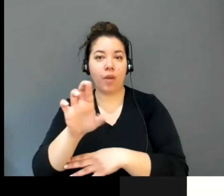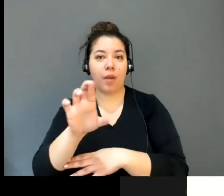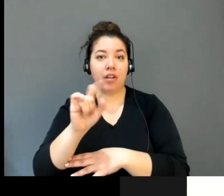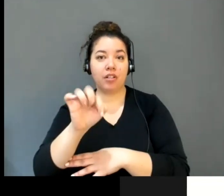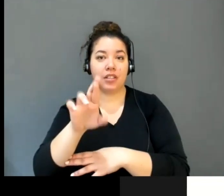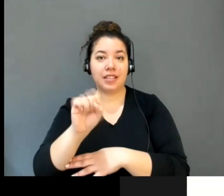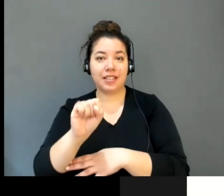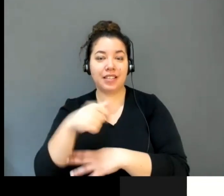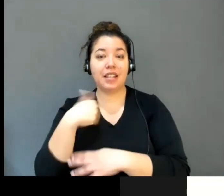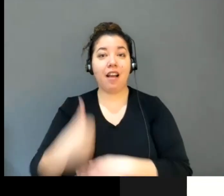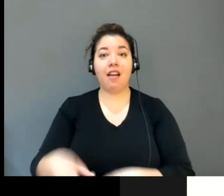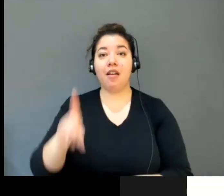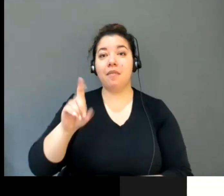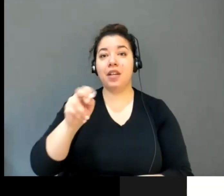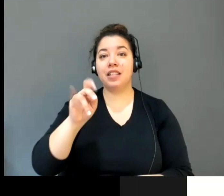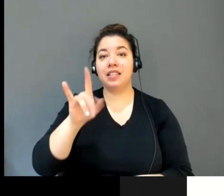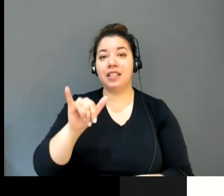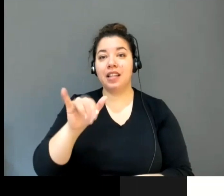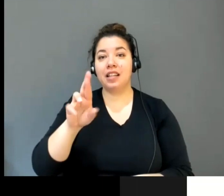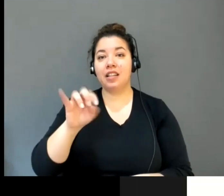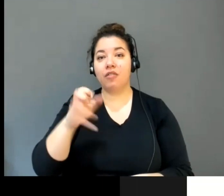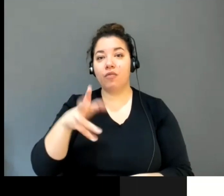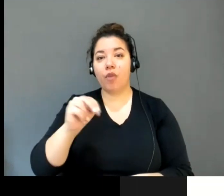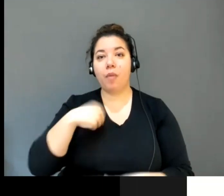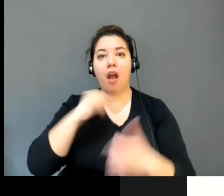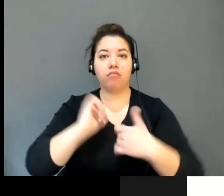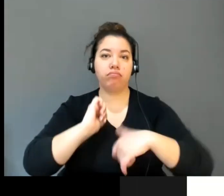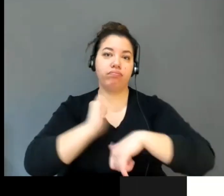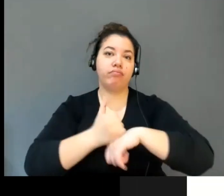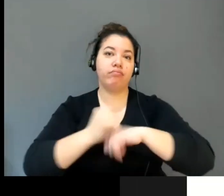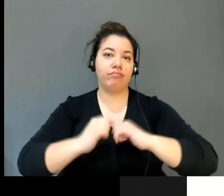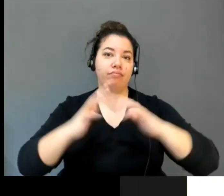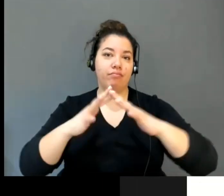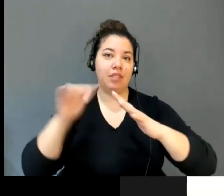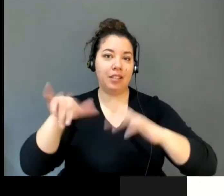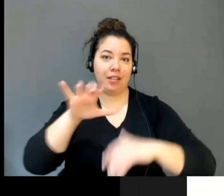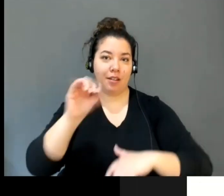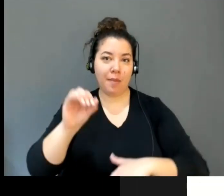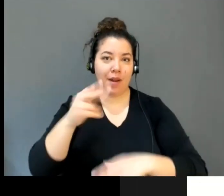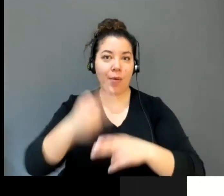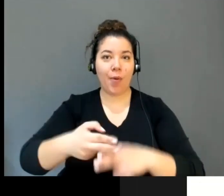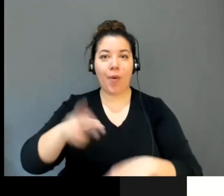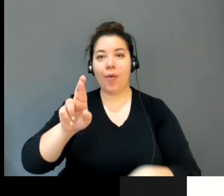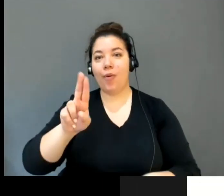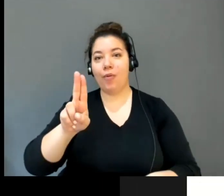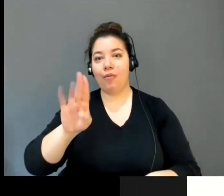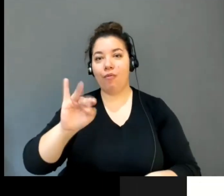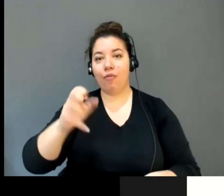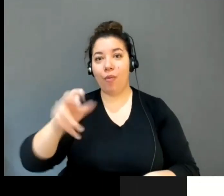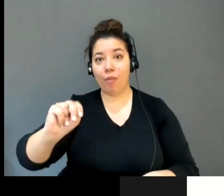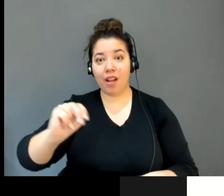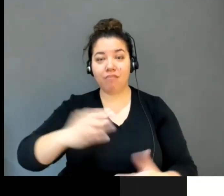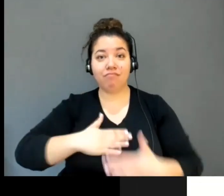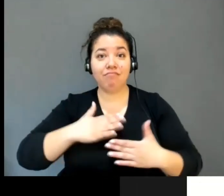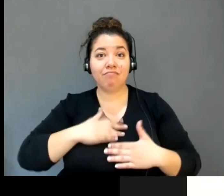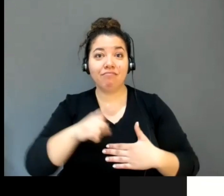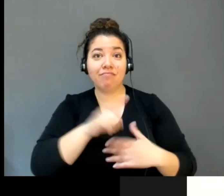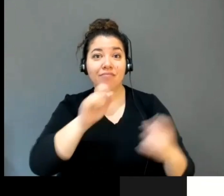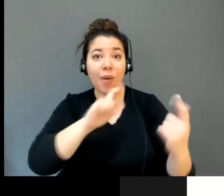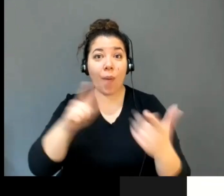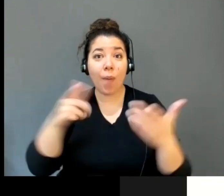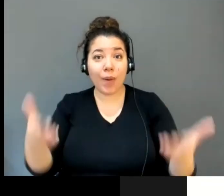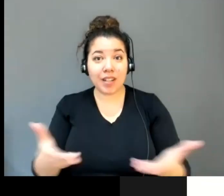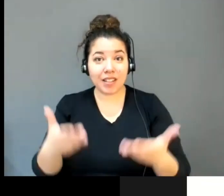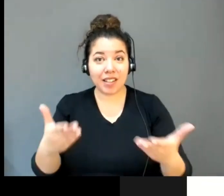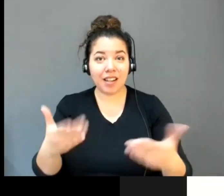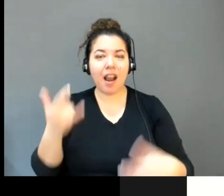I'm your host today, and I'm the founder of our company, which is called Rubin. So glad to have all of you here. Raise your hand if you've